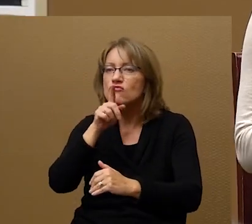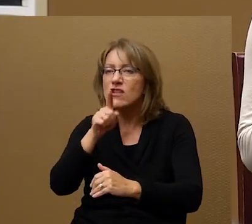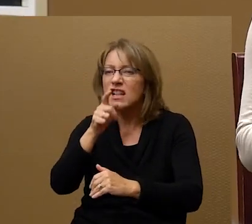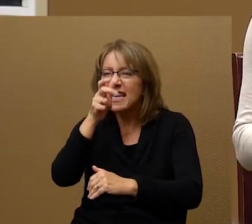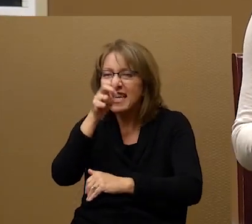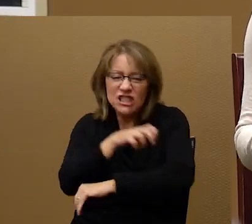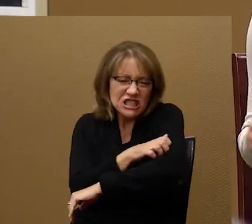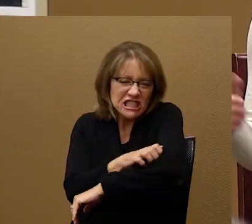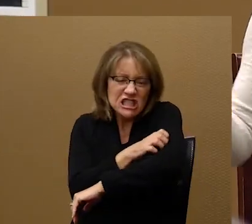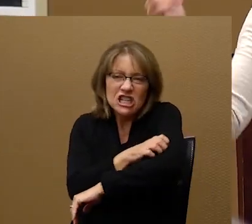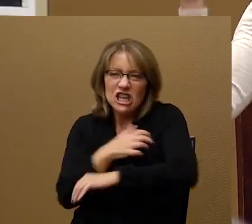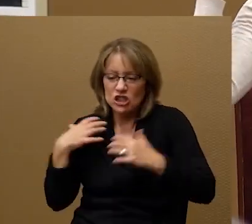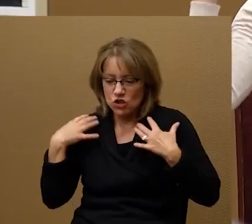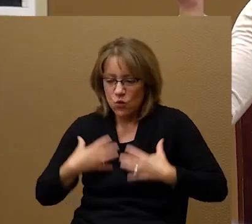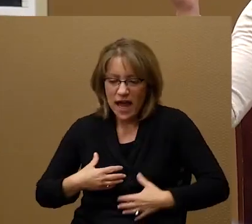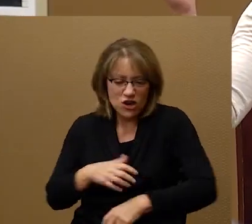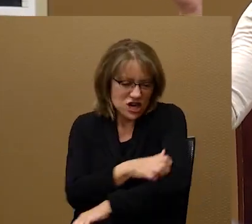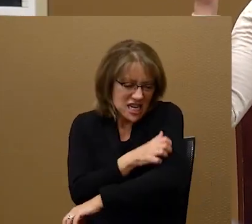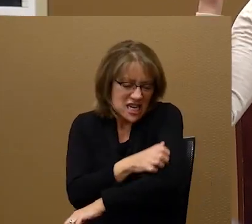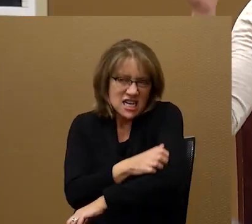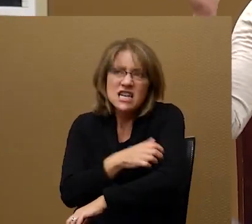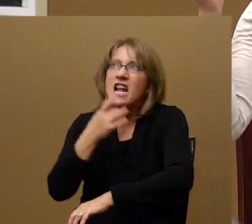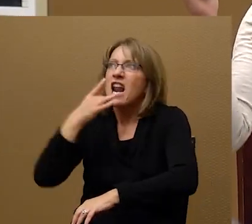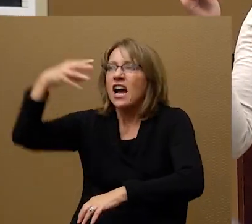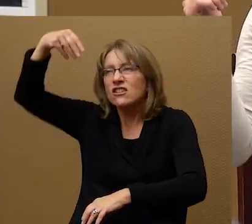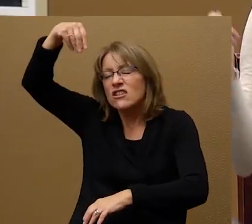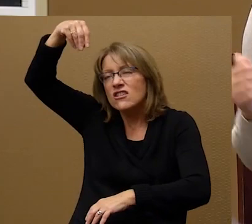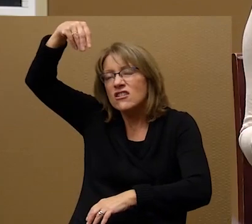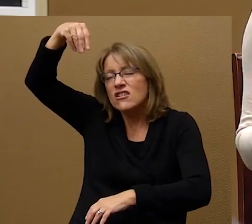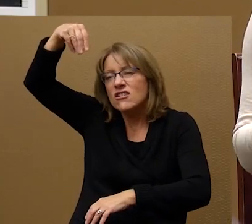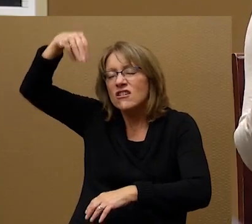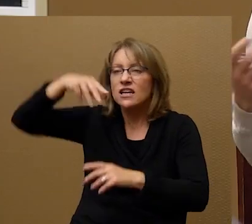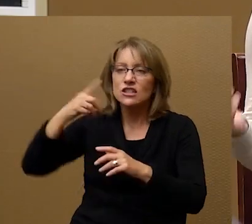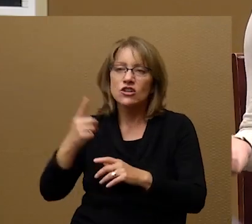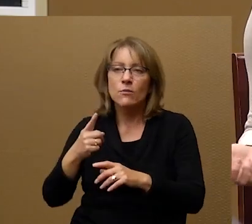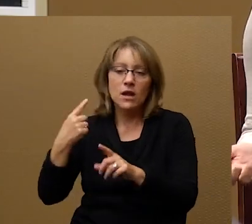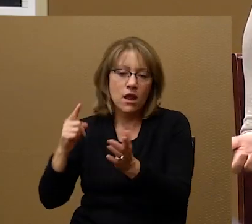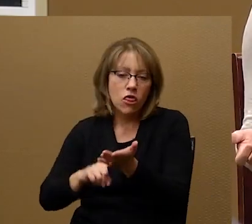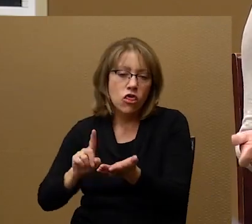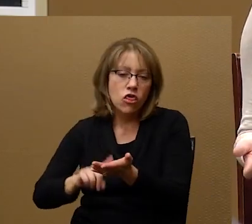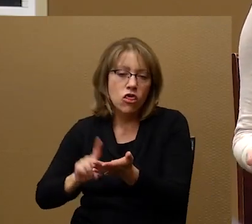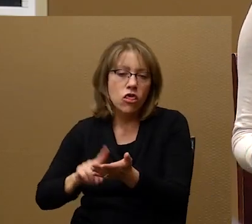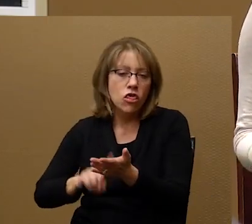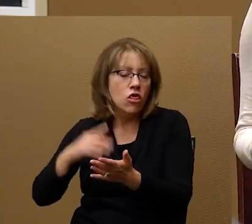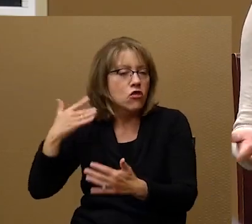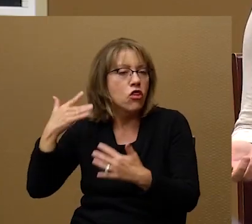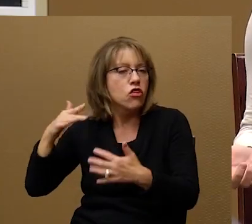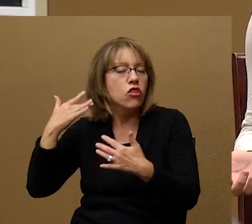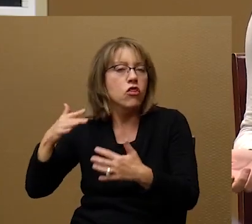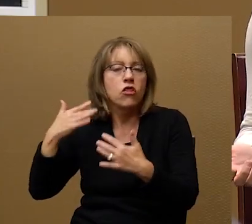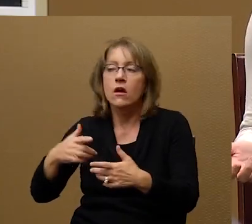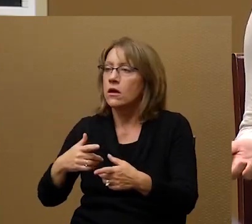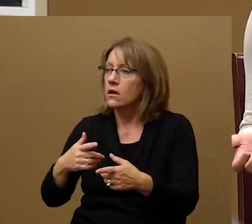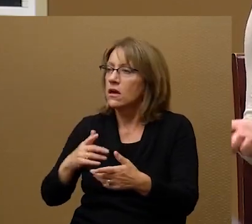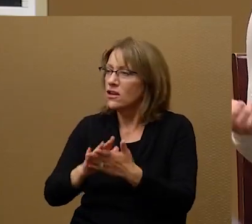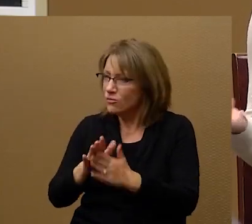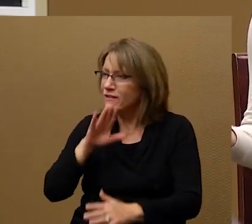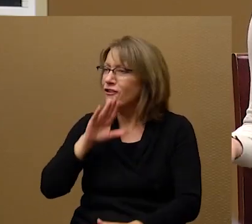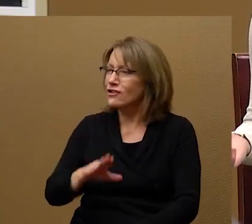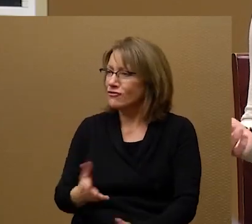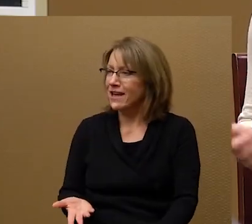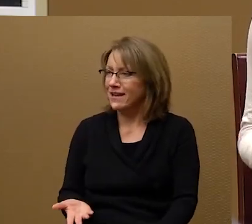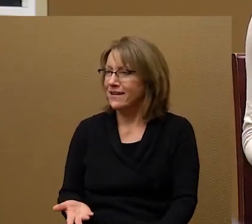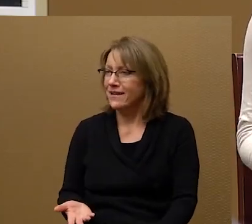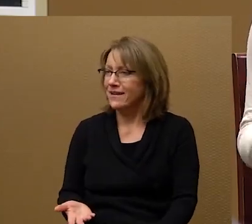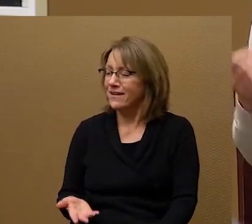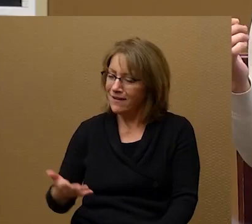lights were flickering and there was someone clicking a pen in your ear, how frustrated would you be? Pretty frustrated. Probably